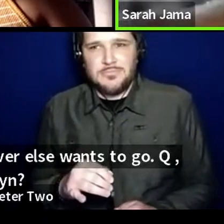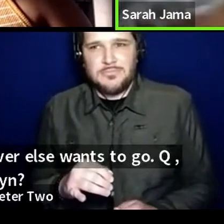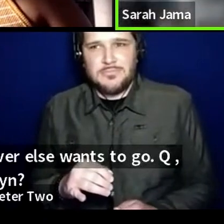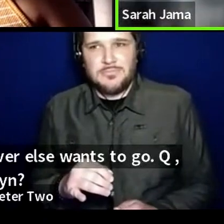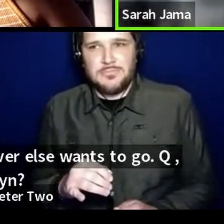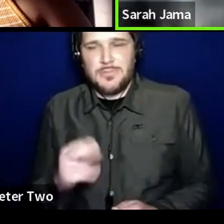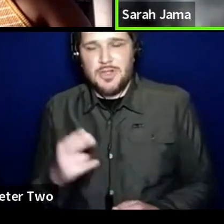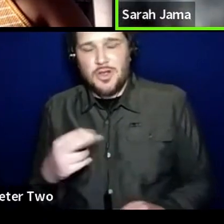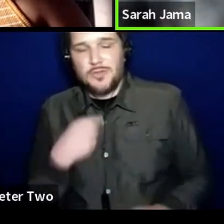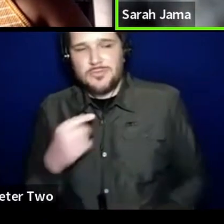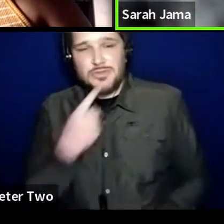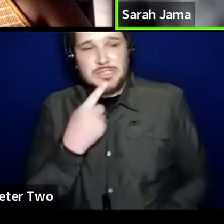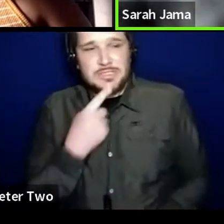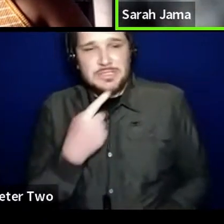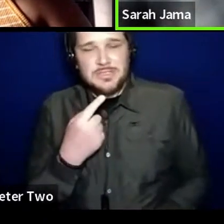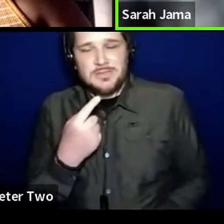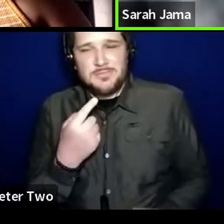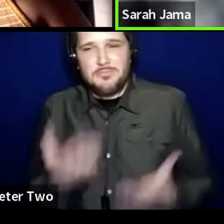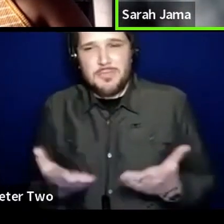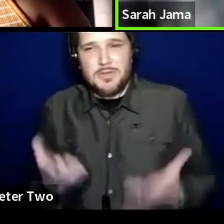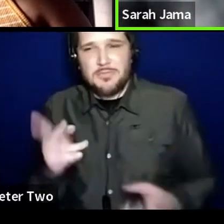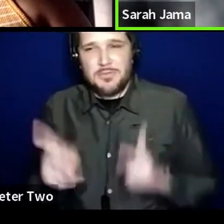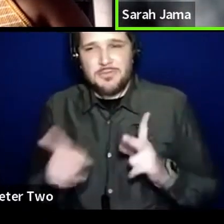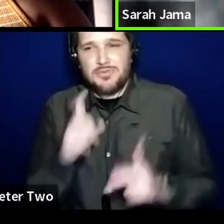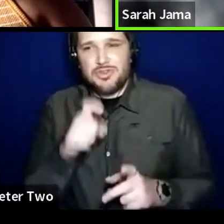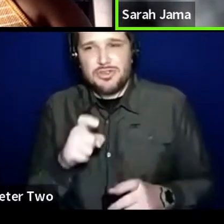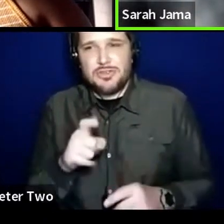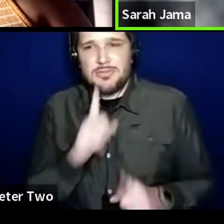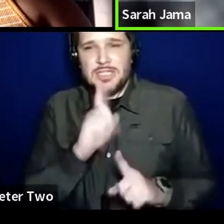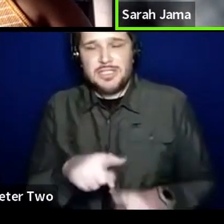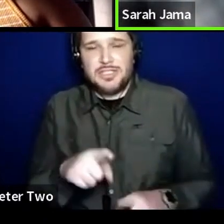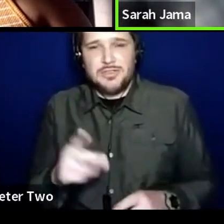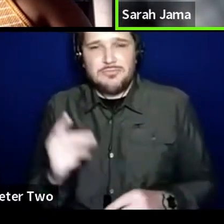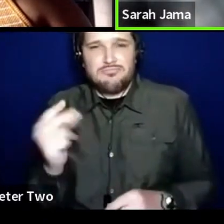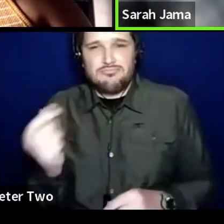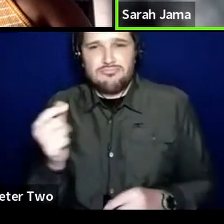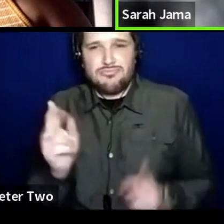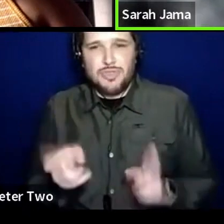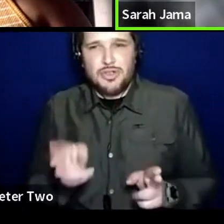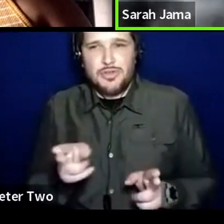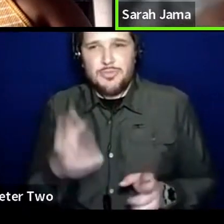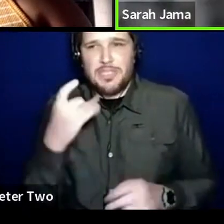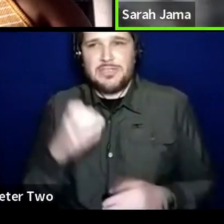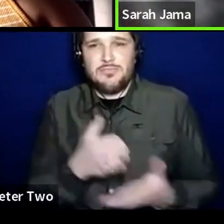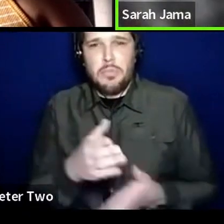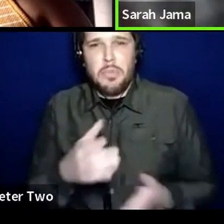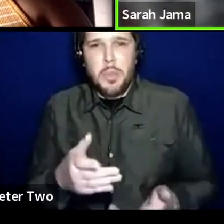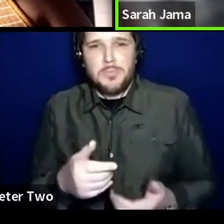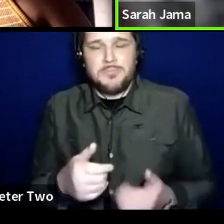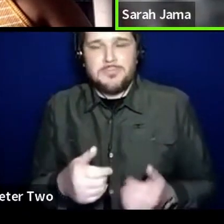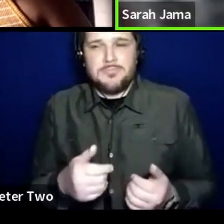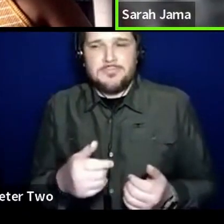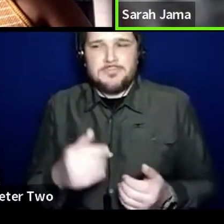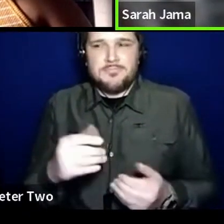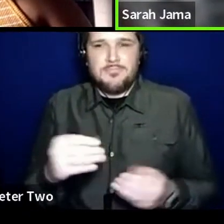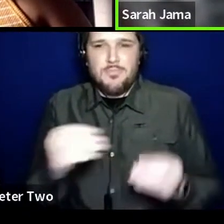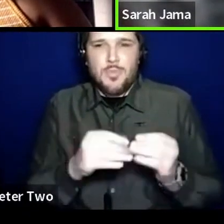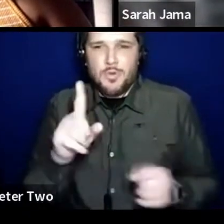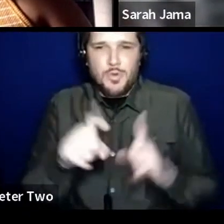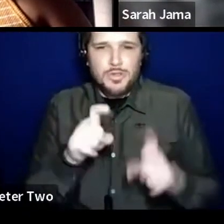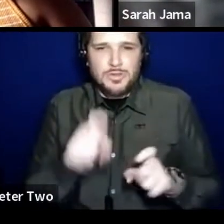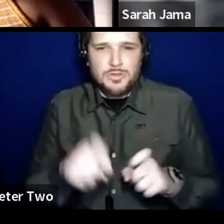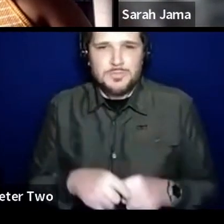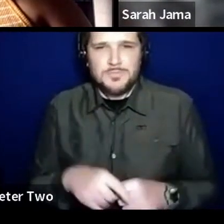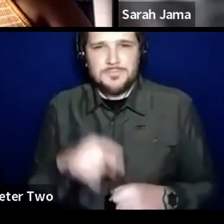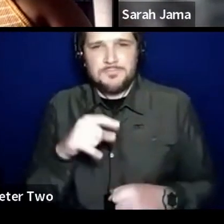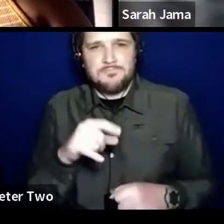Oh, I was just gonna say maybe people should answer quickly so we can get through the rest of the questions too. That's all. If